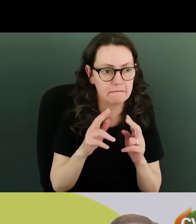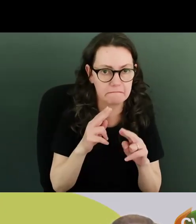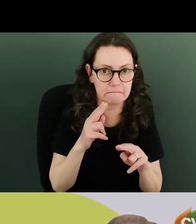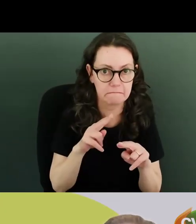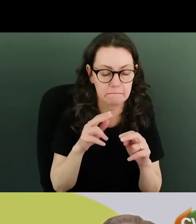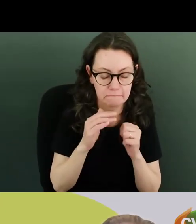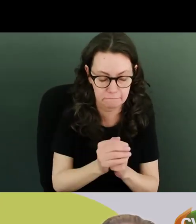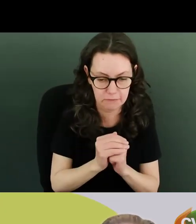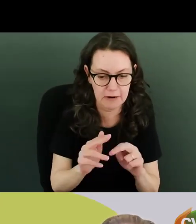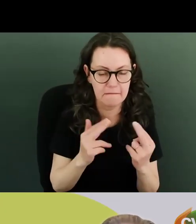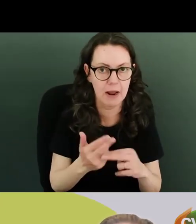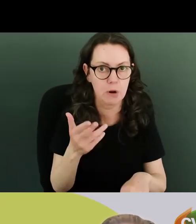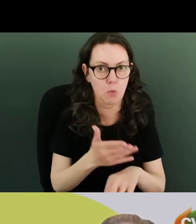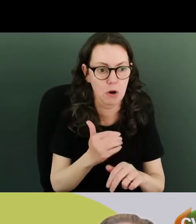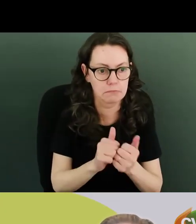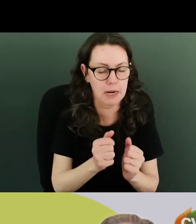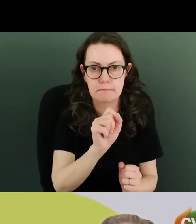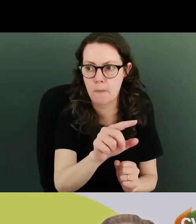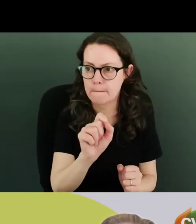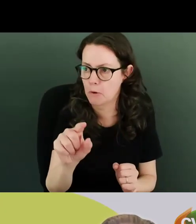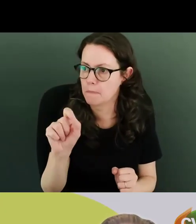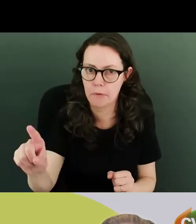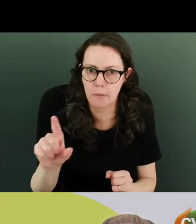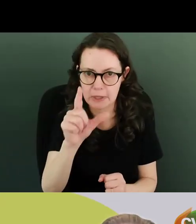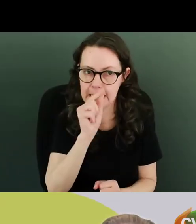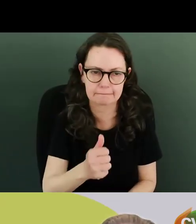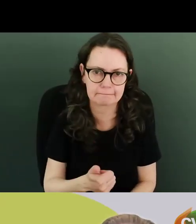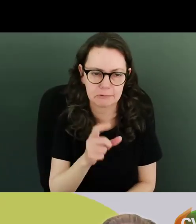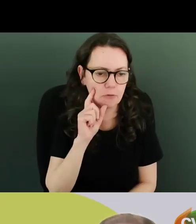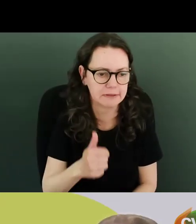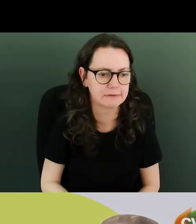who will benefit from these as possible can access them. Yeah.